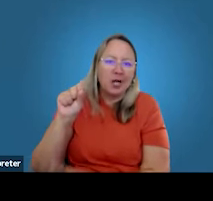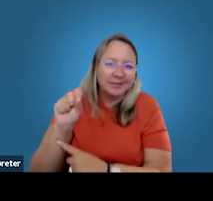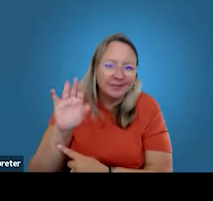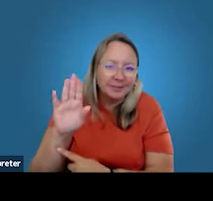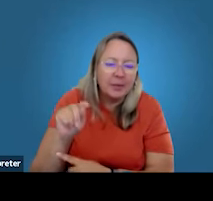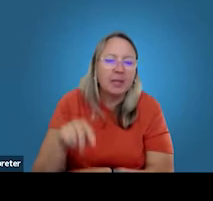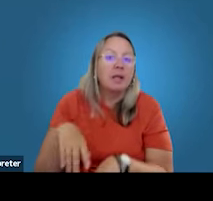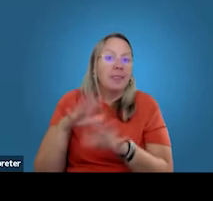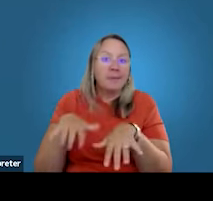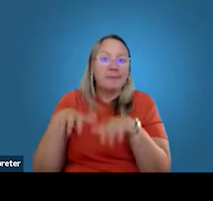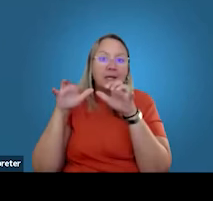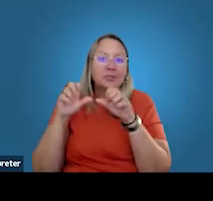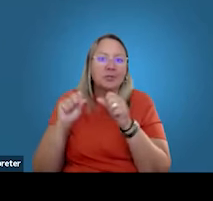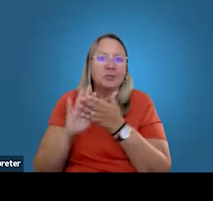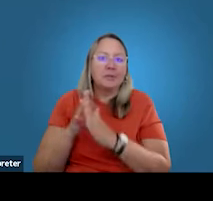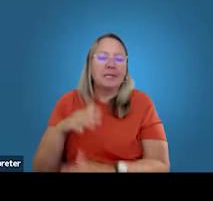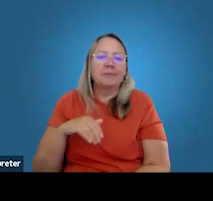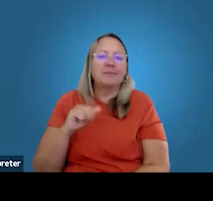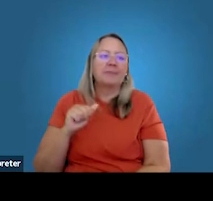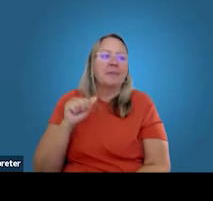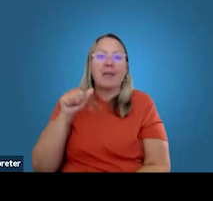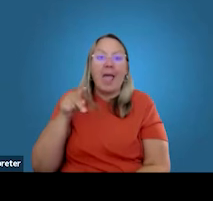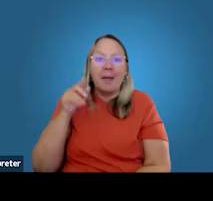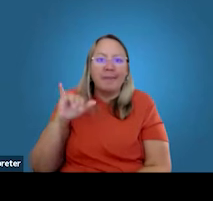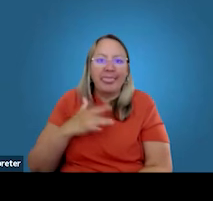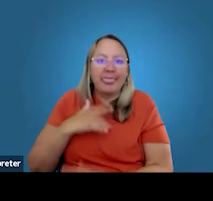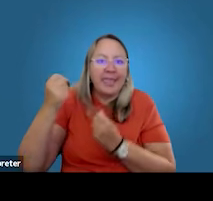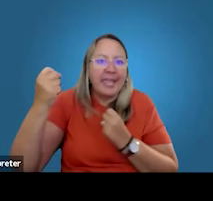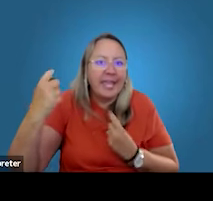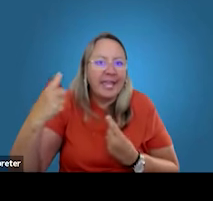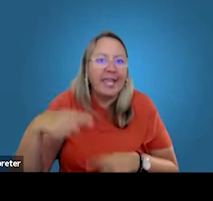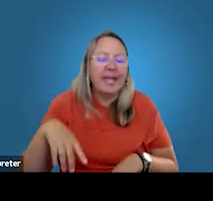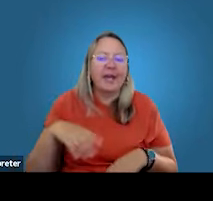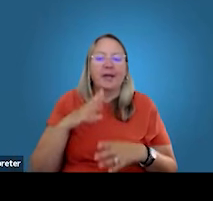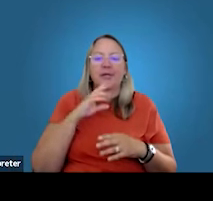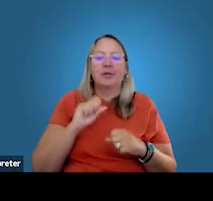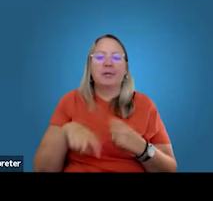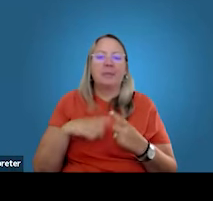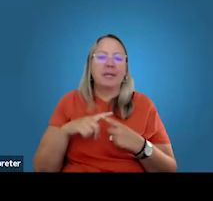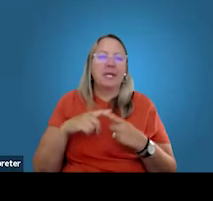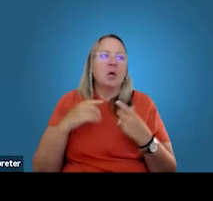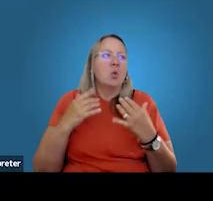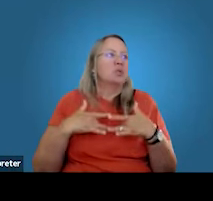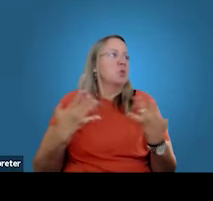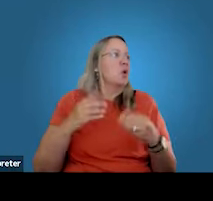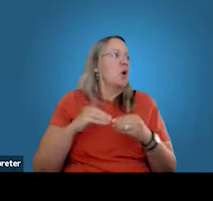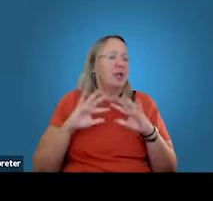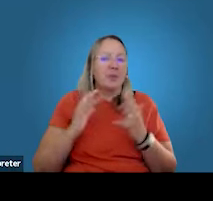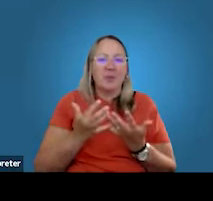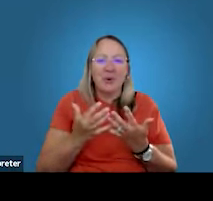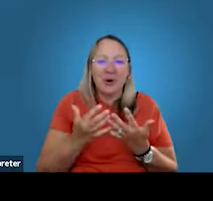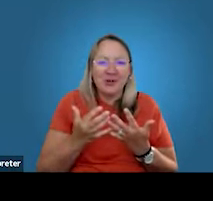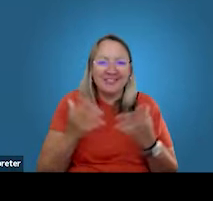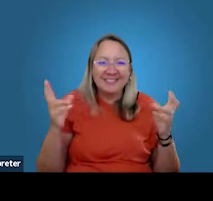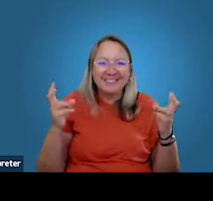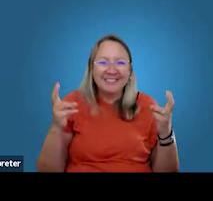monster could be apathy. The monster could be we're in a certain state in the world. It's a scenario that we want to be. And what you're